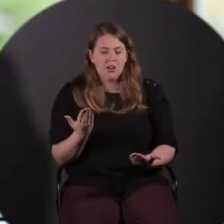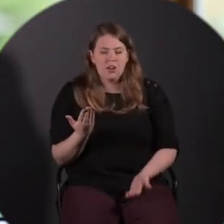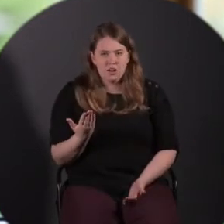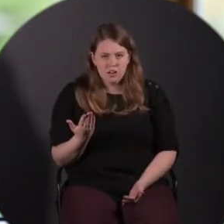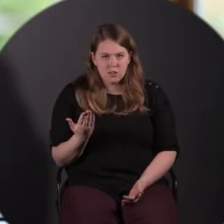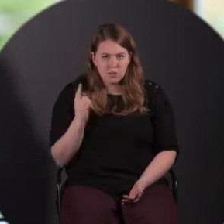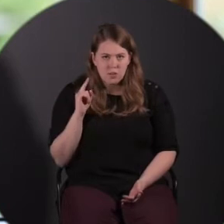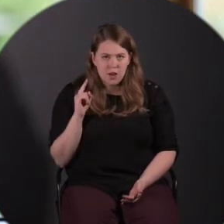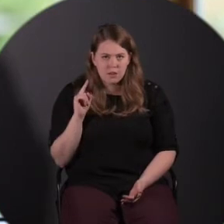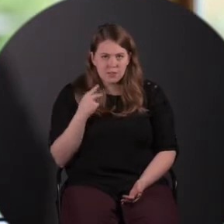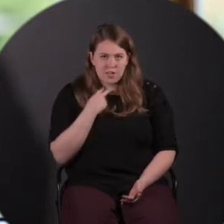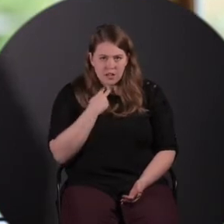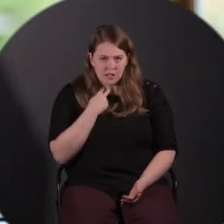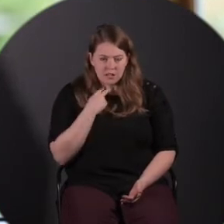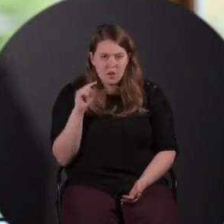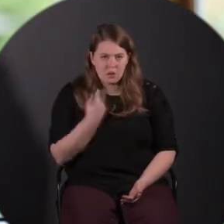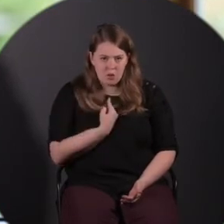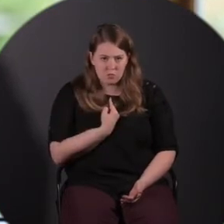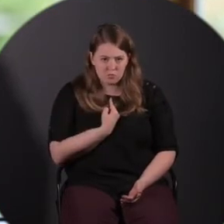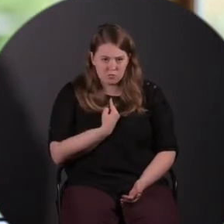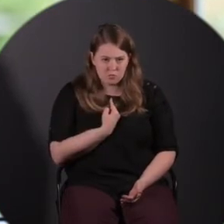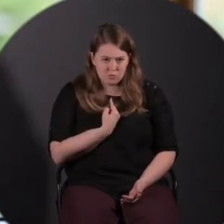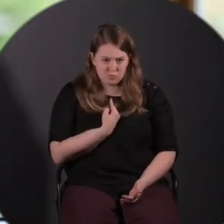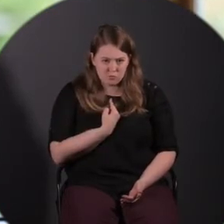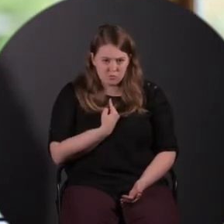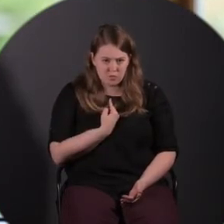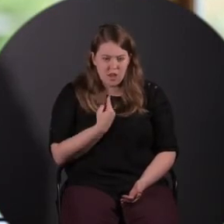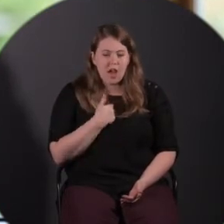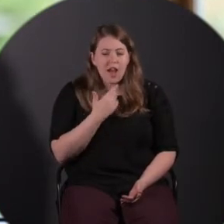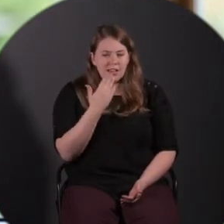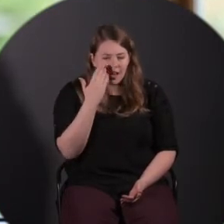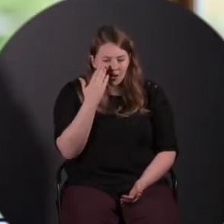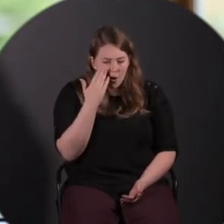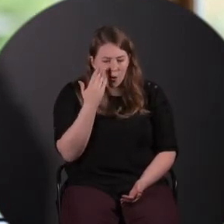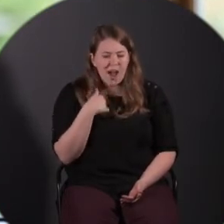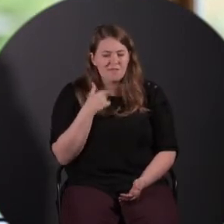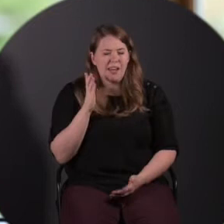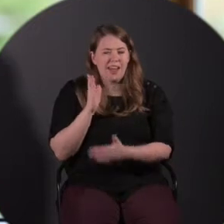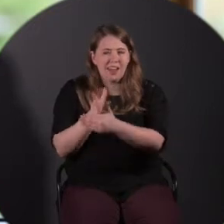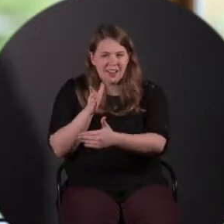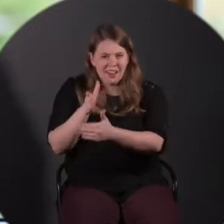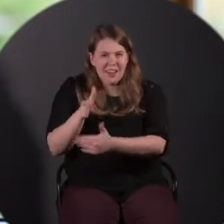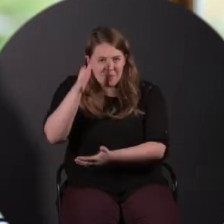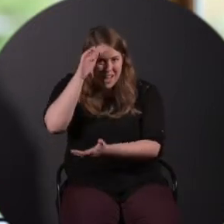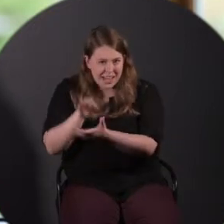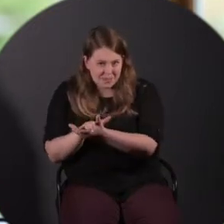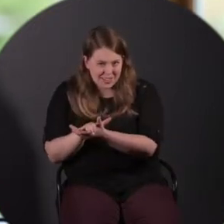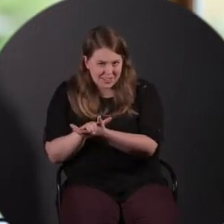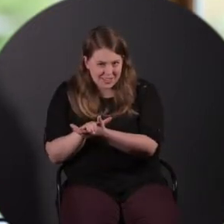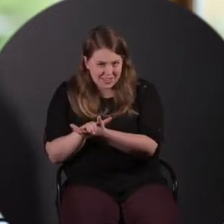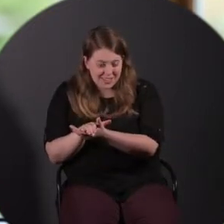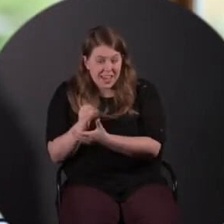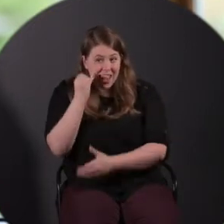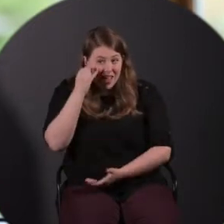much time at home by myself. And I know that I've been slightly annoying to my husband. If my husband is sitting right here, he would